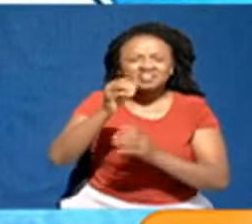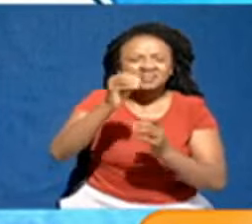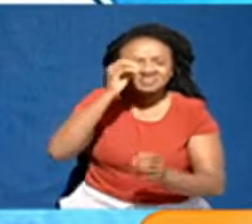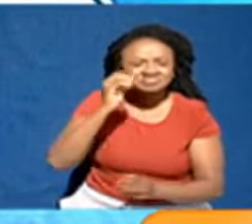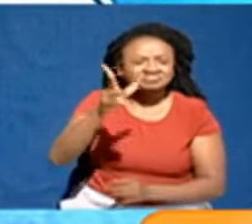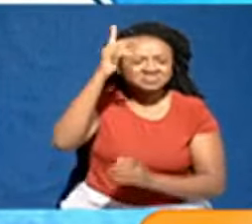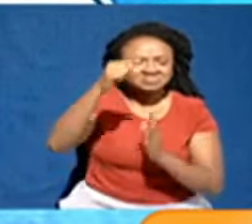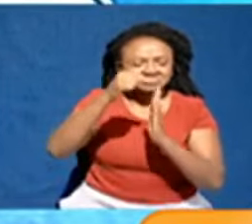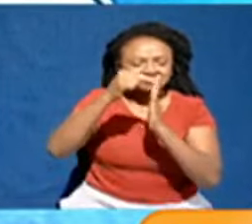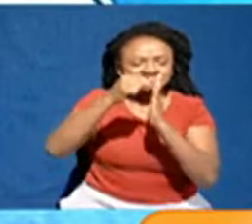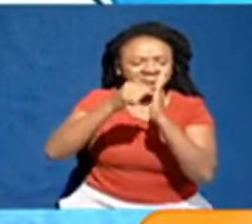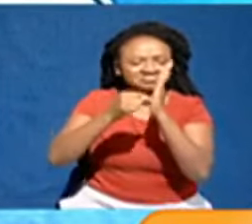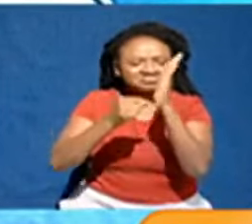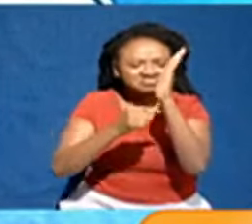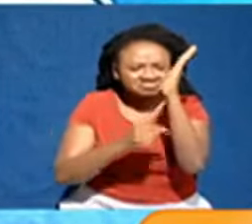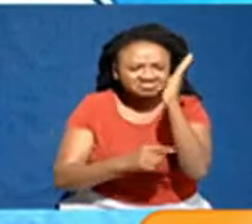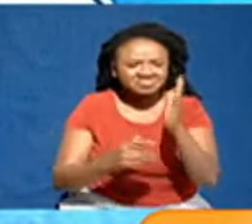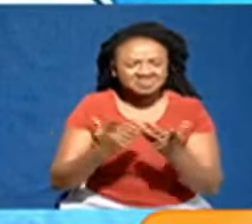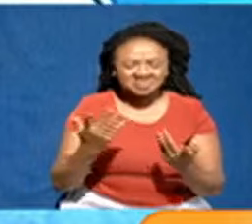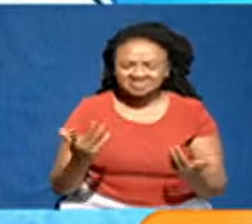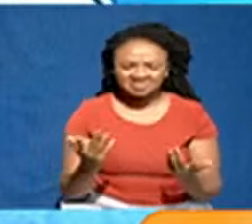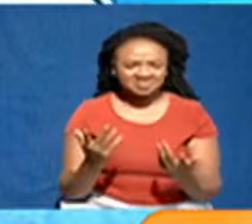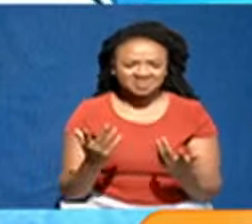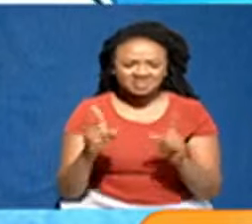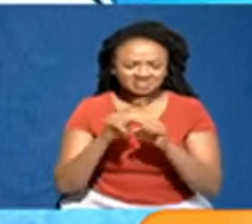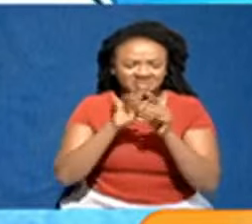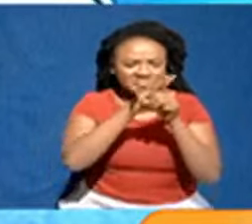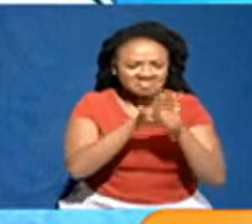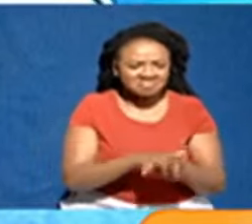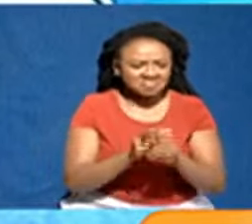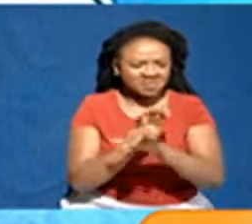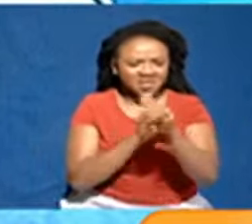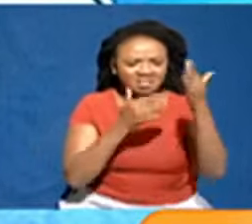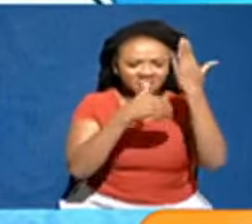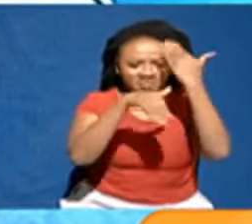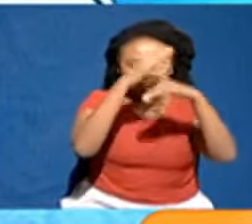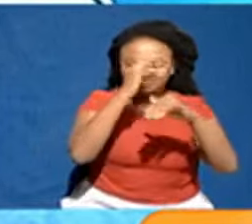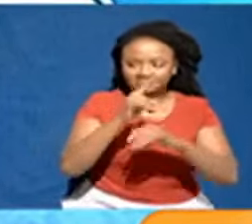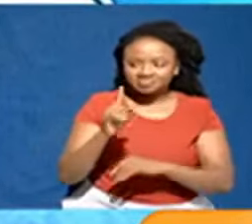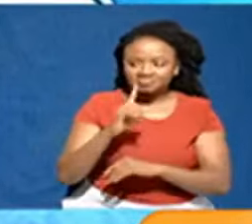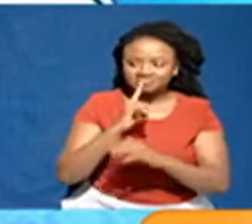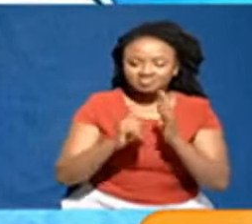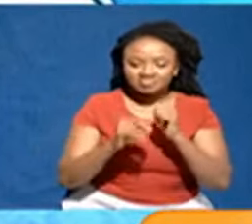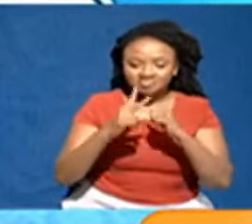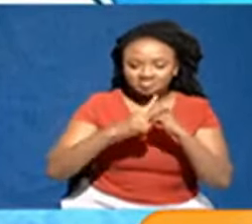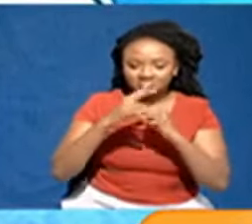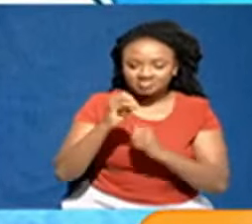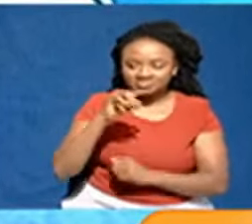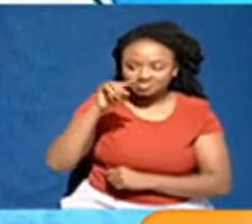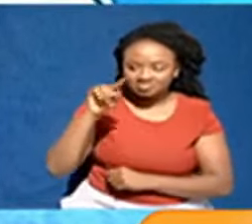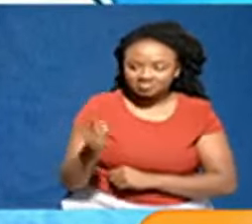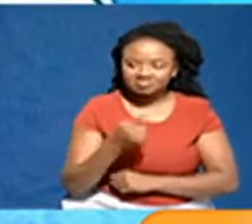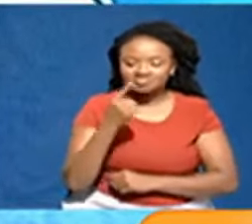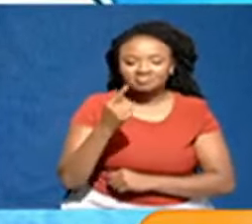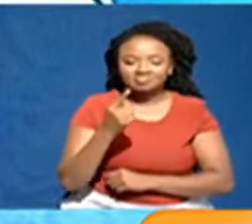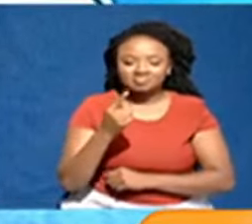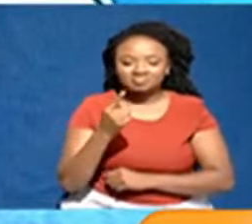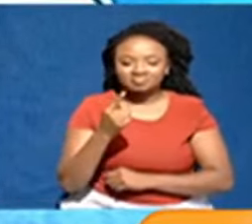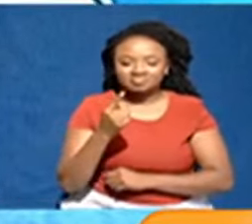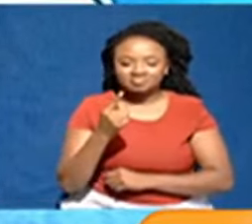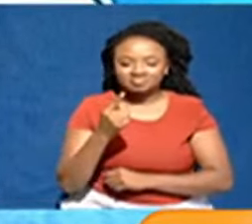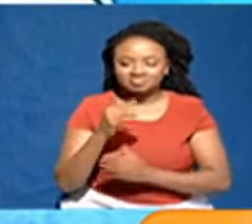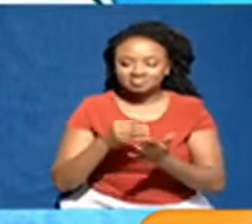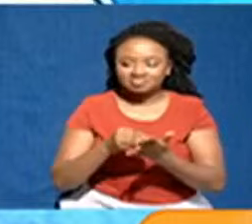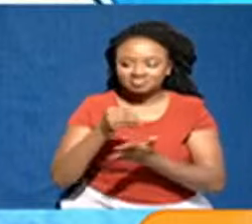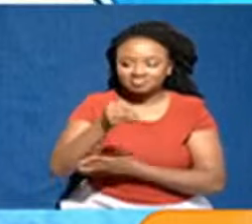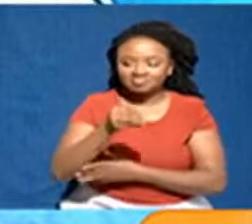other professions. Mwaura has defended the 70,000 shilling stipend offer for intern doctors, which he